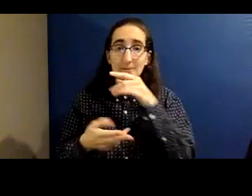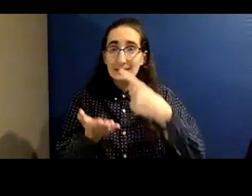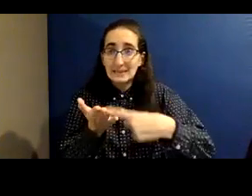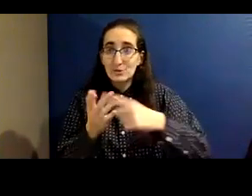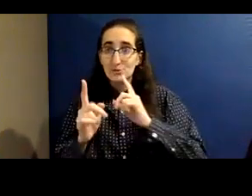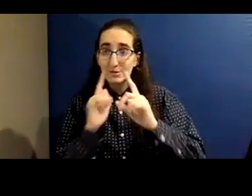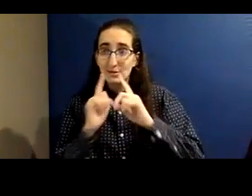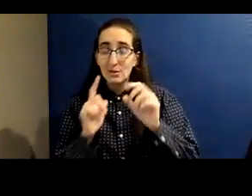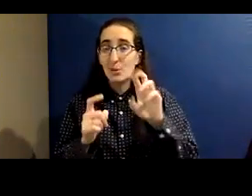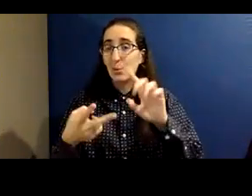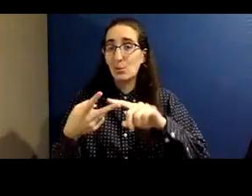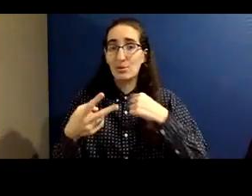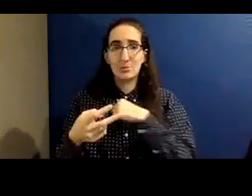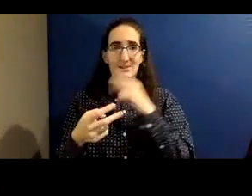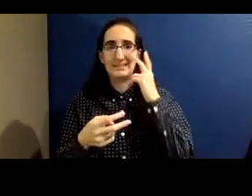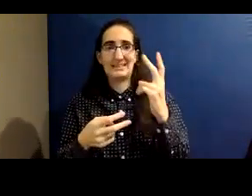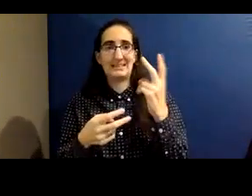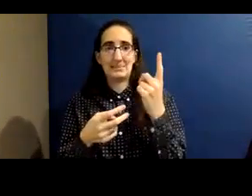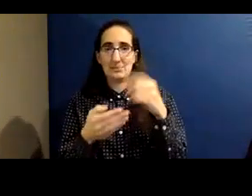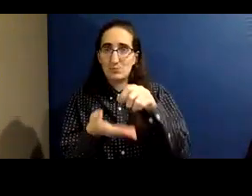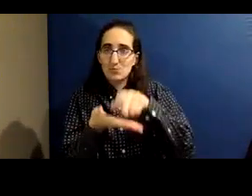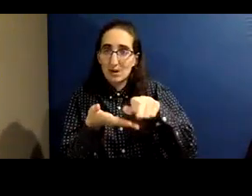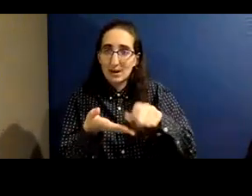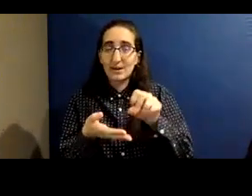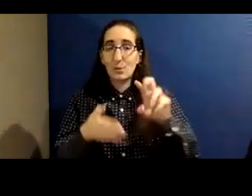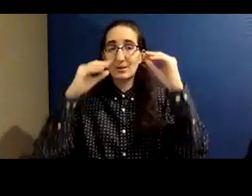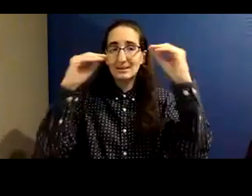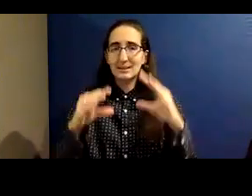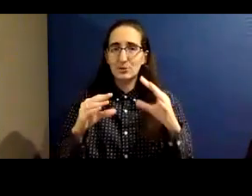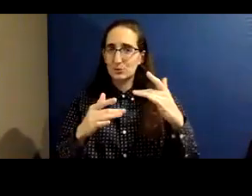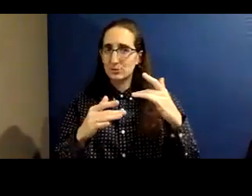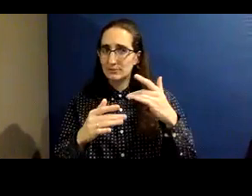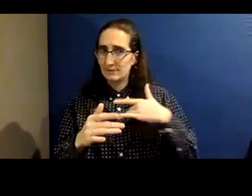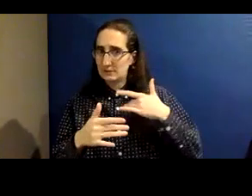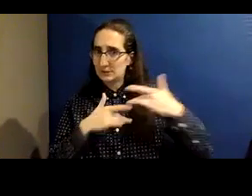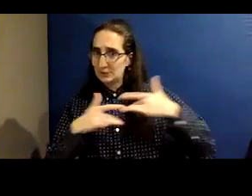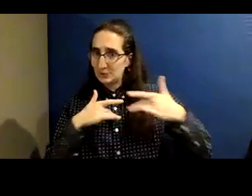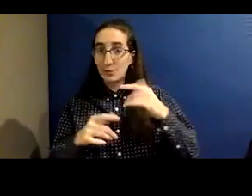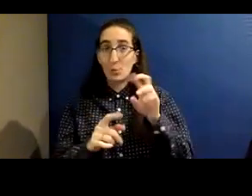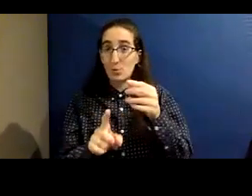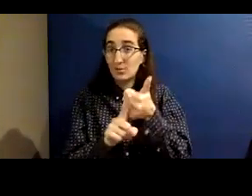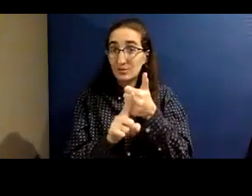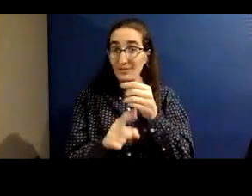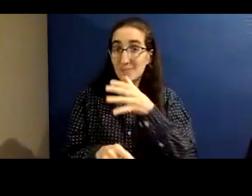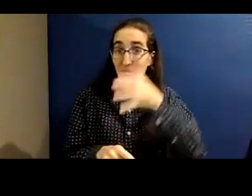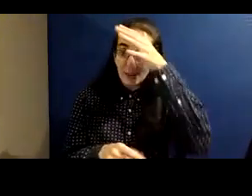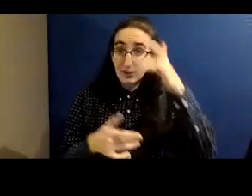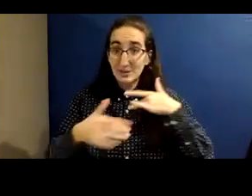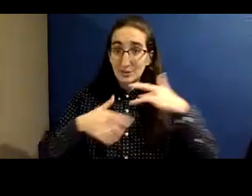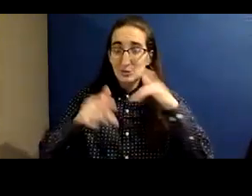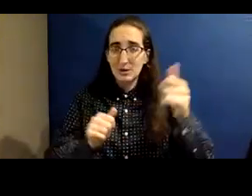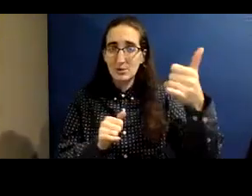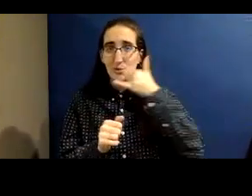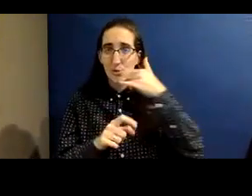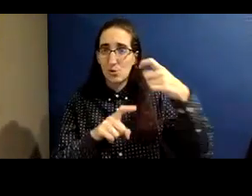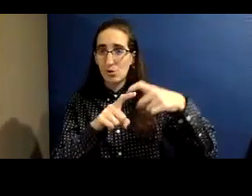discussions, or maybe we see something in a writing, or a teacher is concerned, or you as a parent are concerned. You can call the